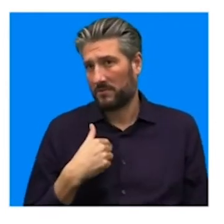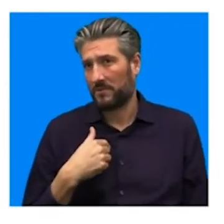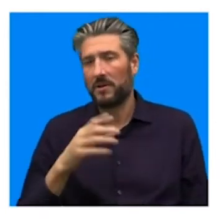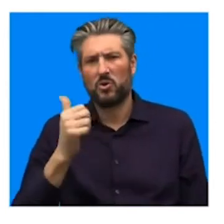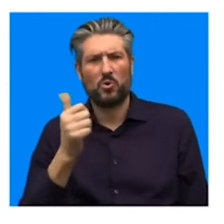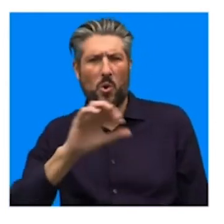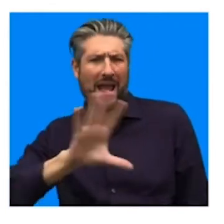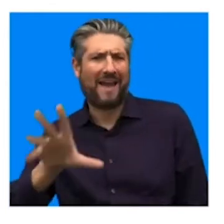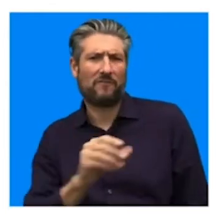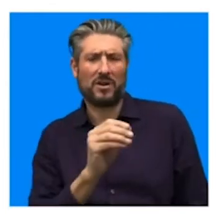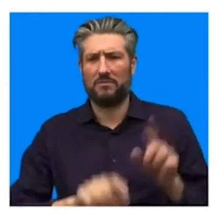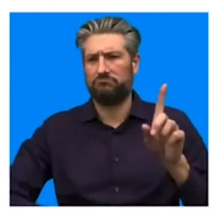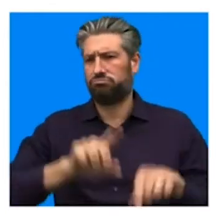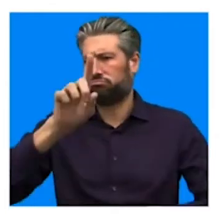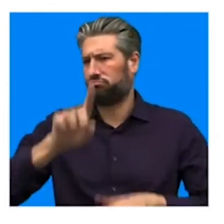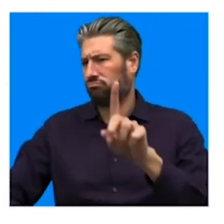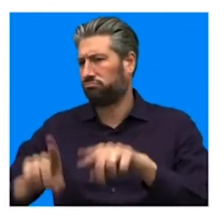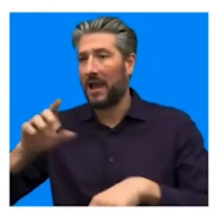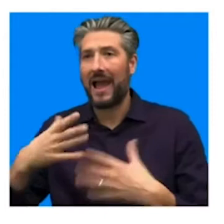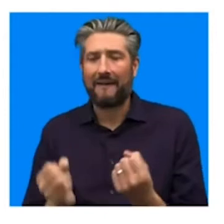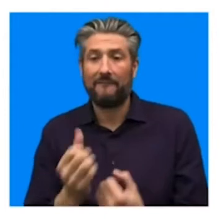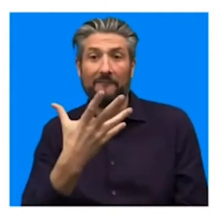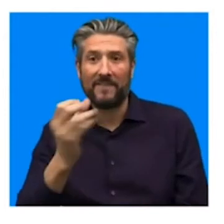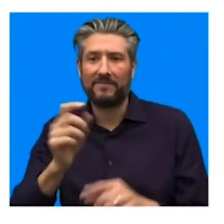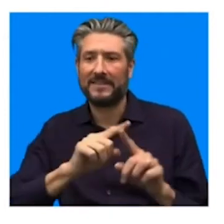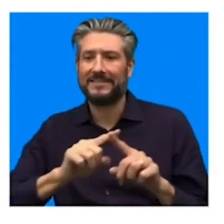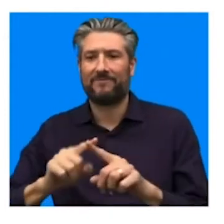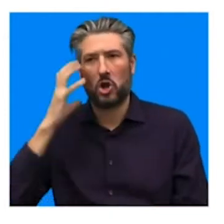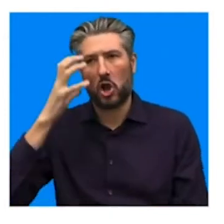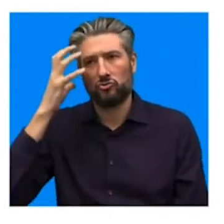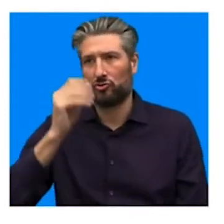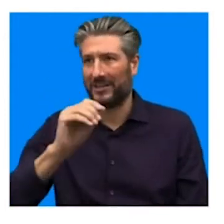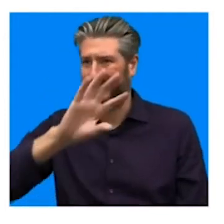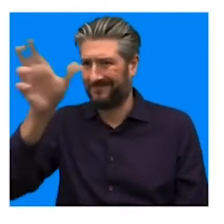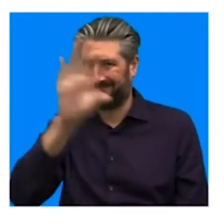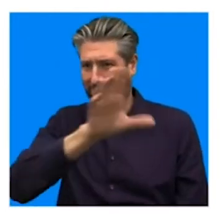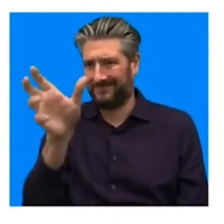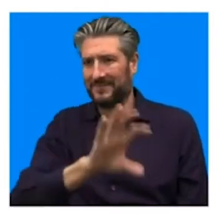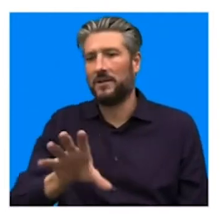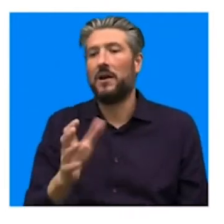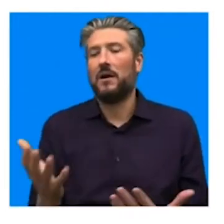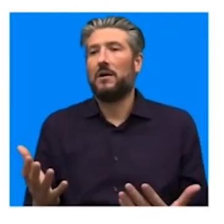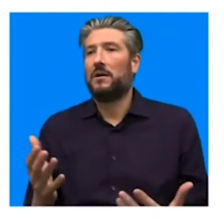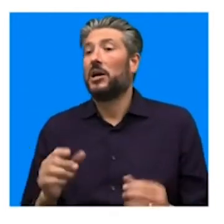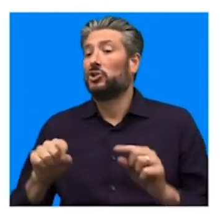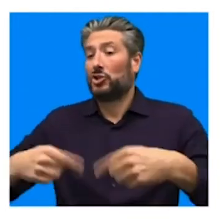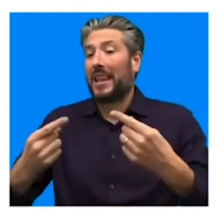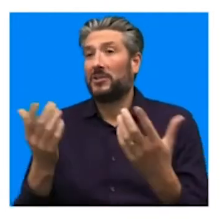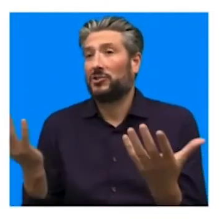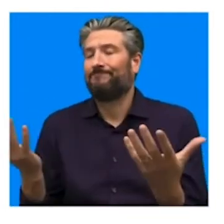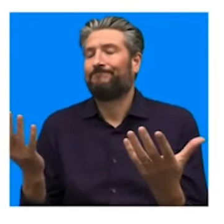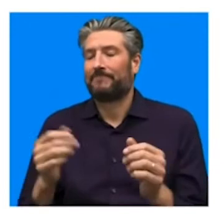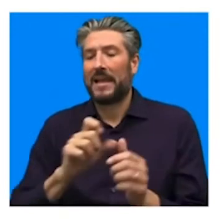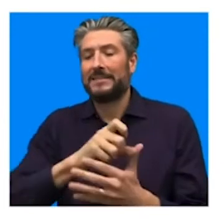continent with 50 plus countries. But the reality is that the challenge we face is that disability has been